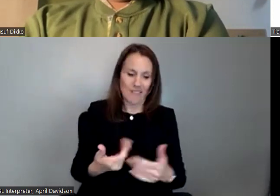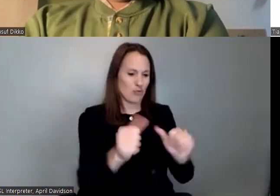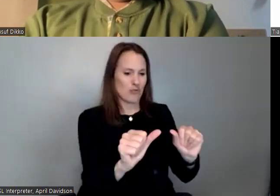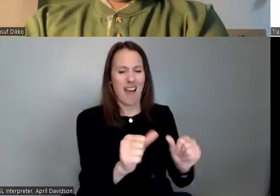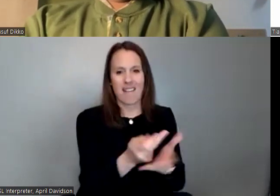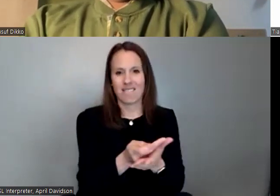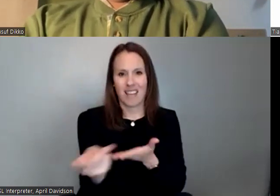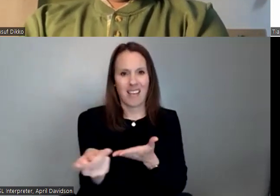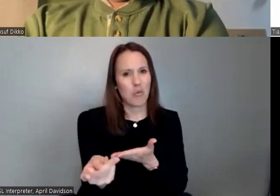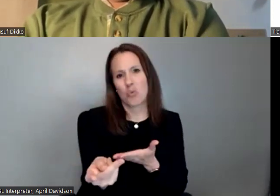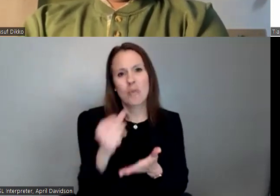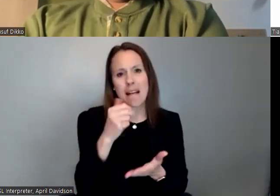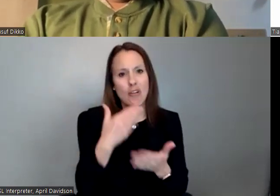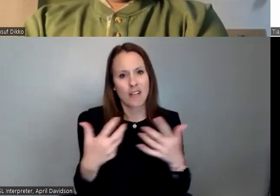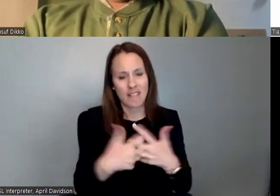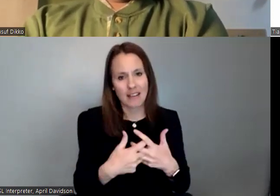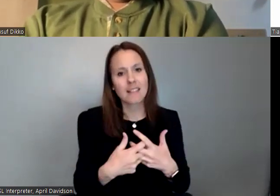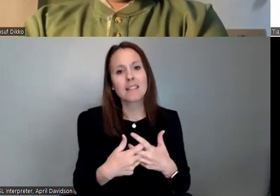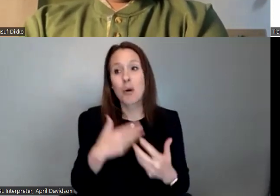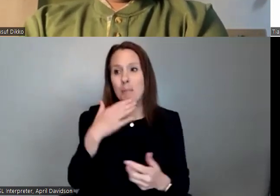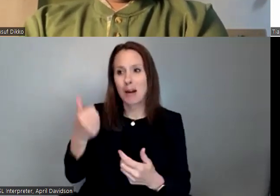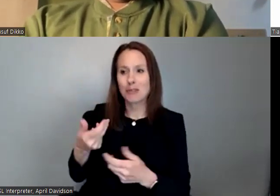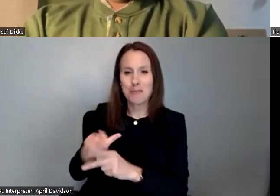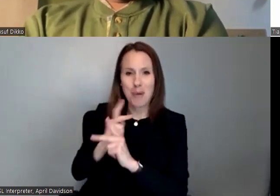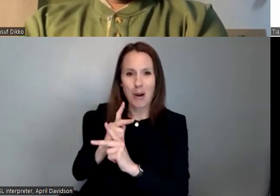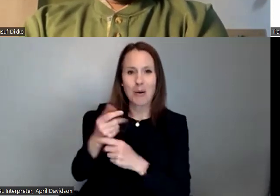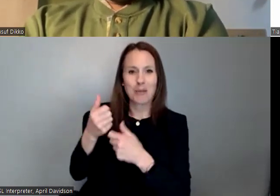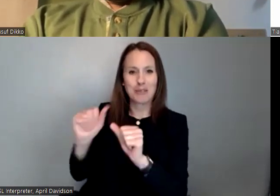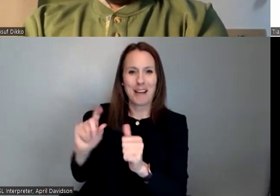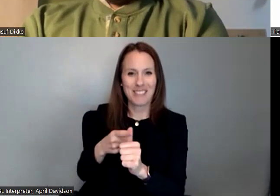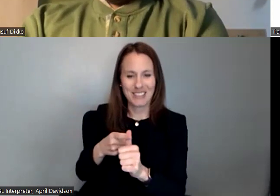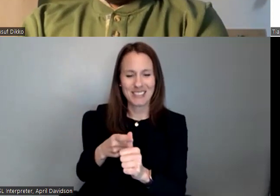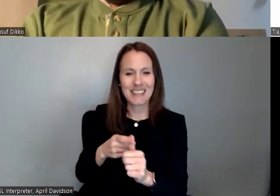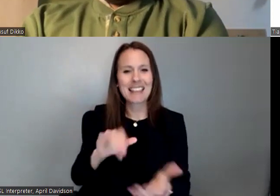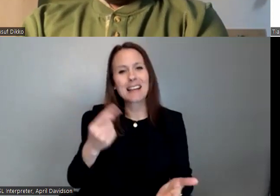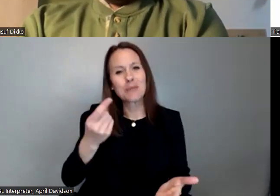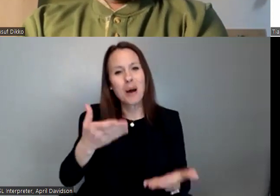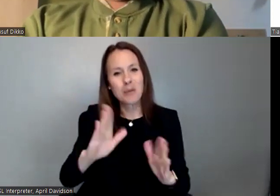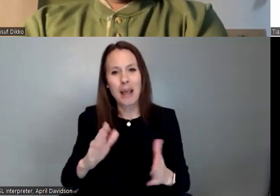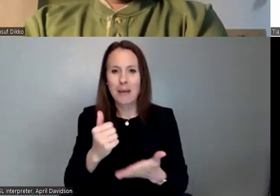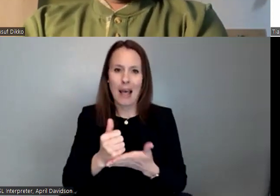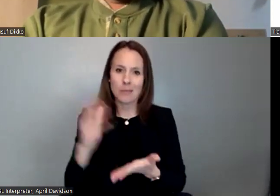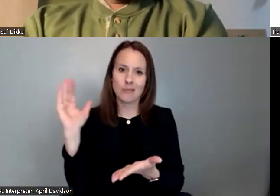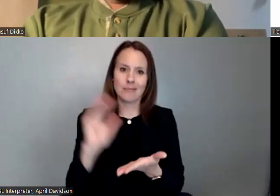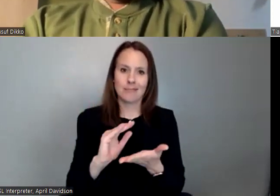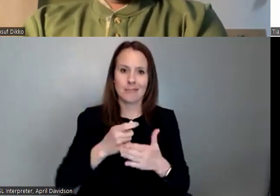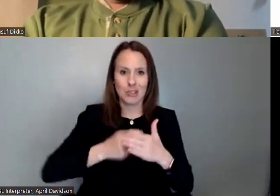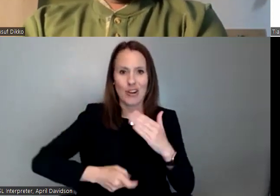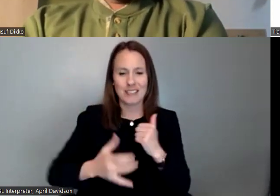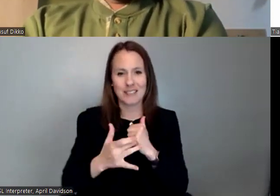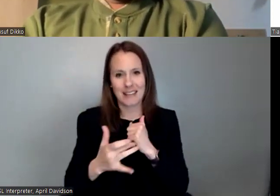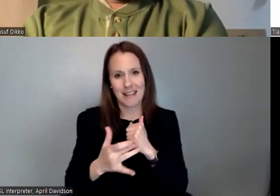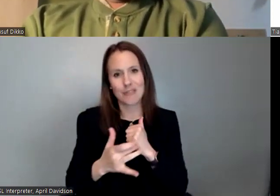be the best fit. So that's one way that we help to get around, the cost of